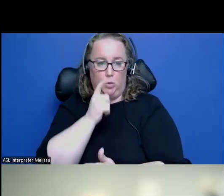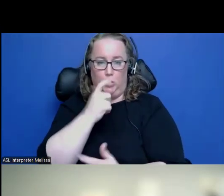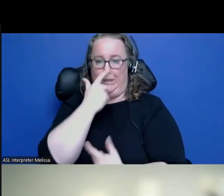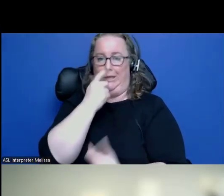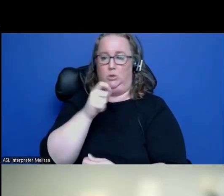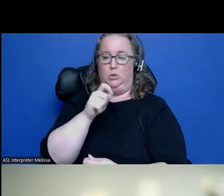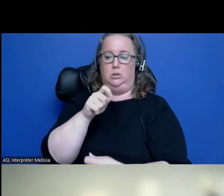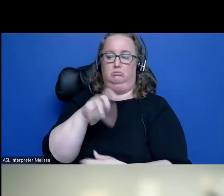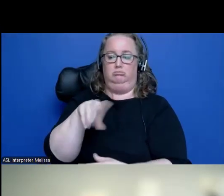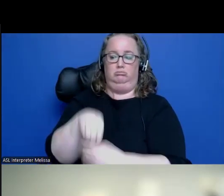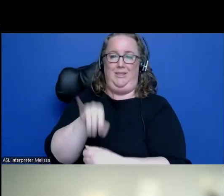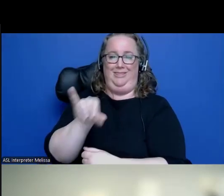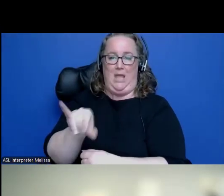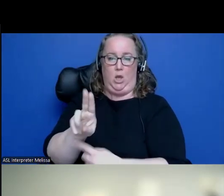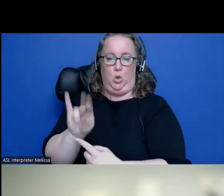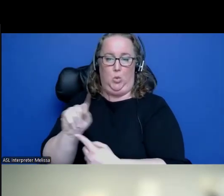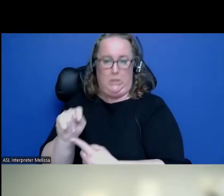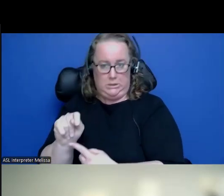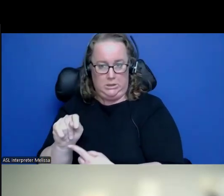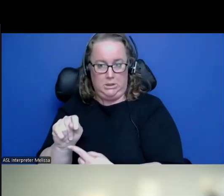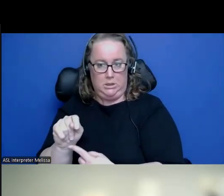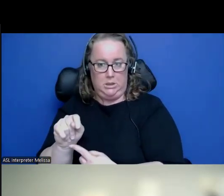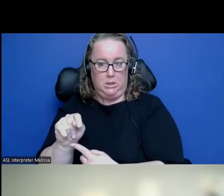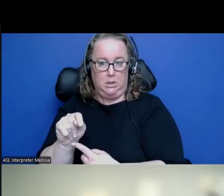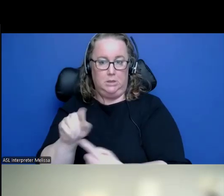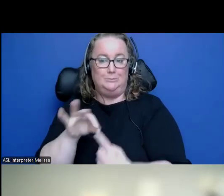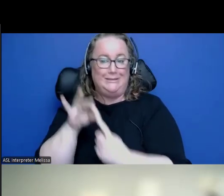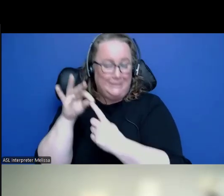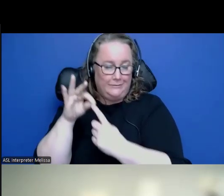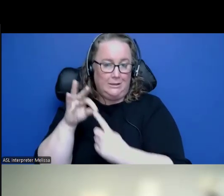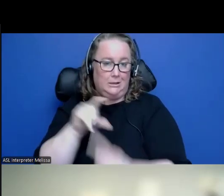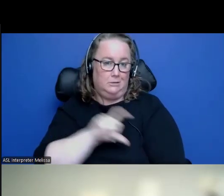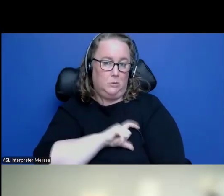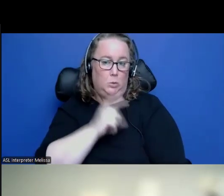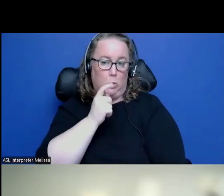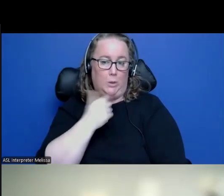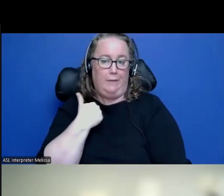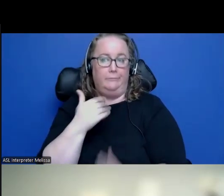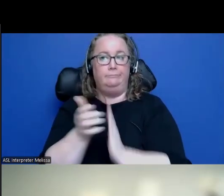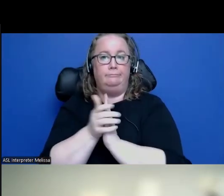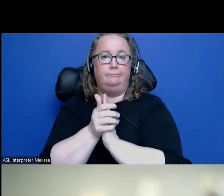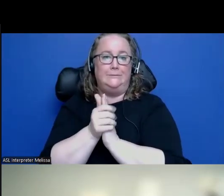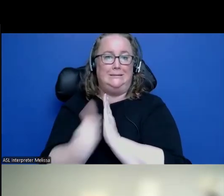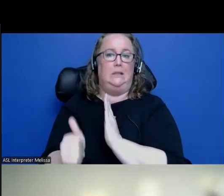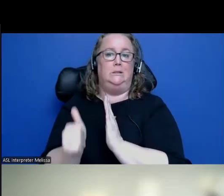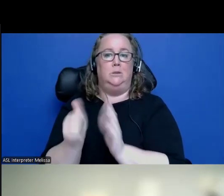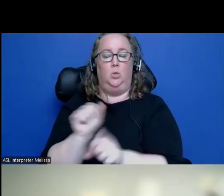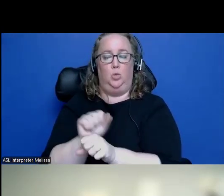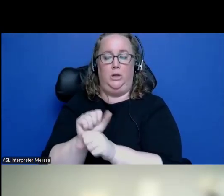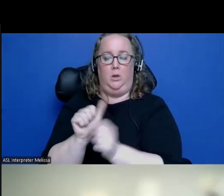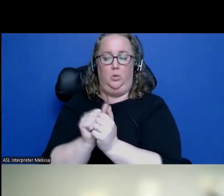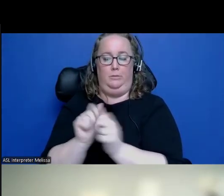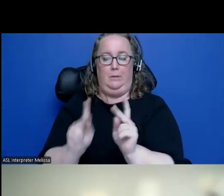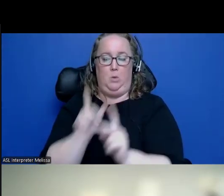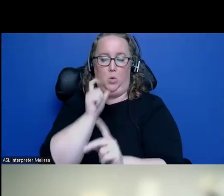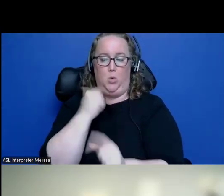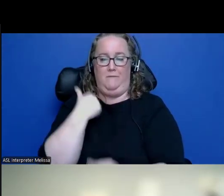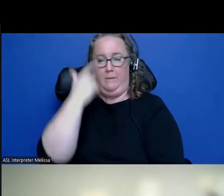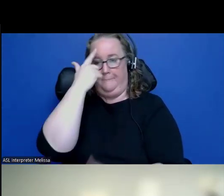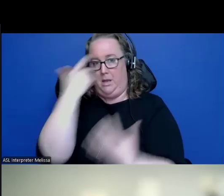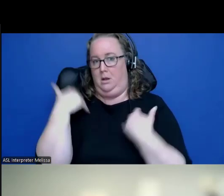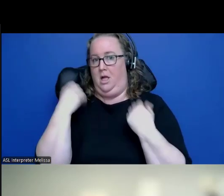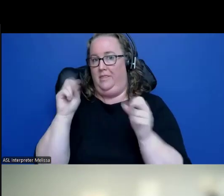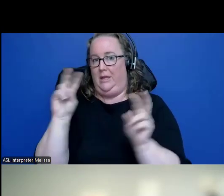units and officers who had special skills in working with patients with mental health